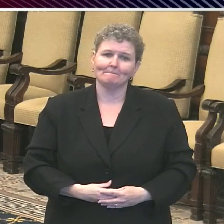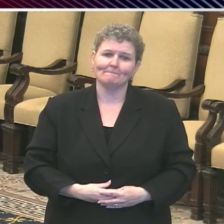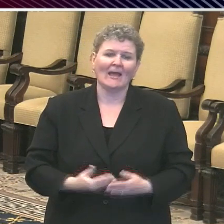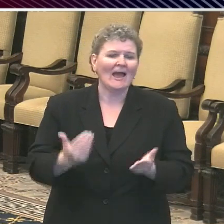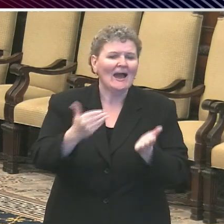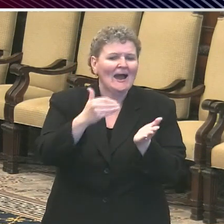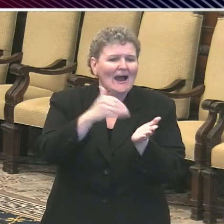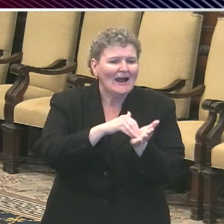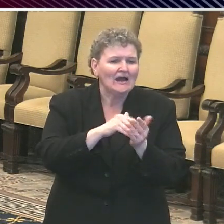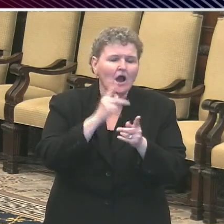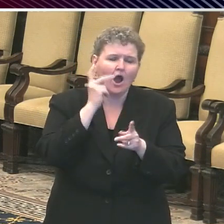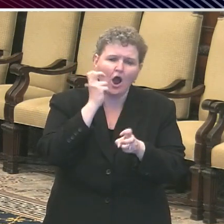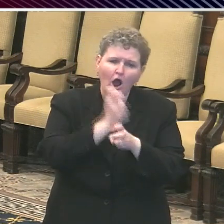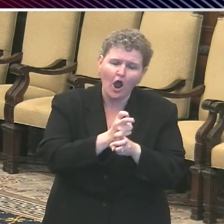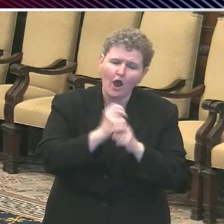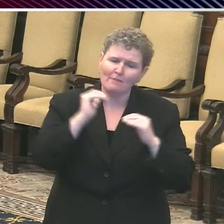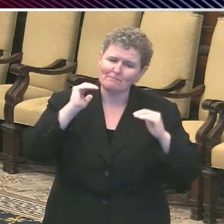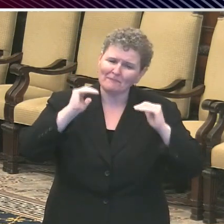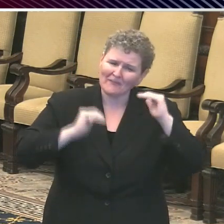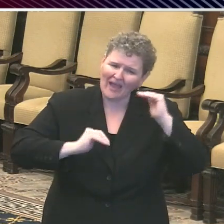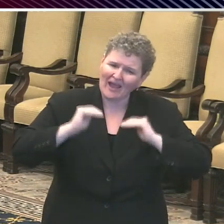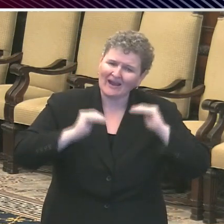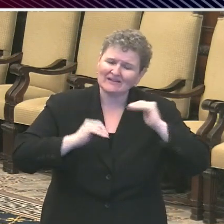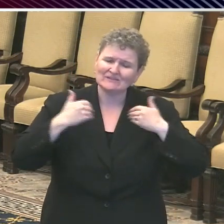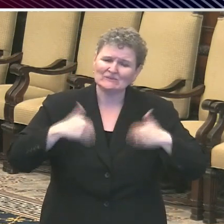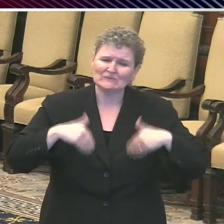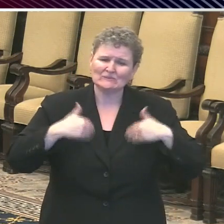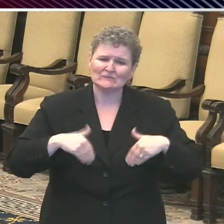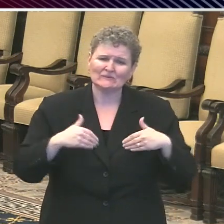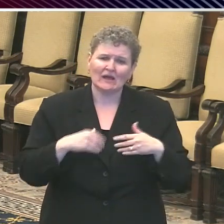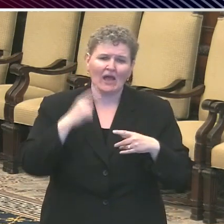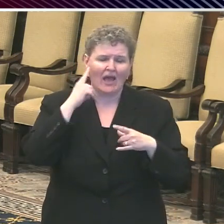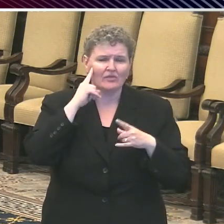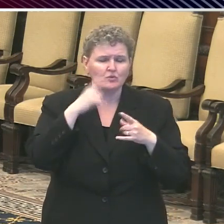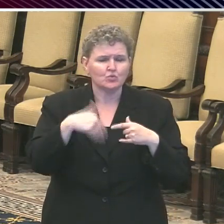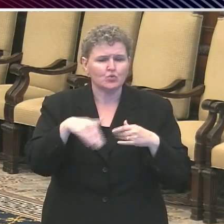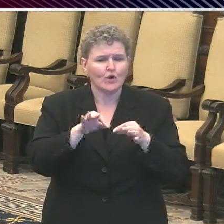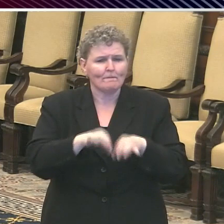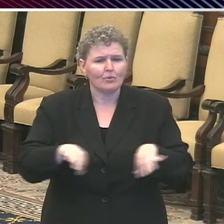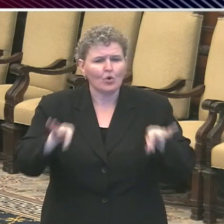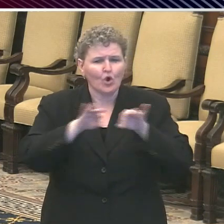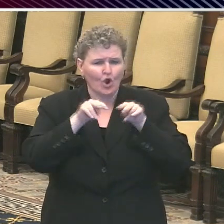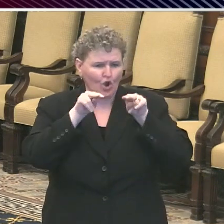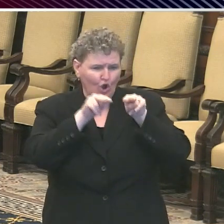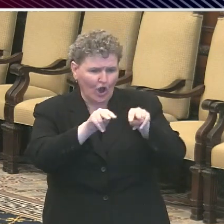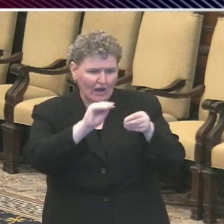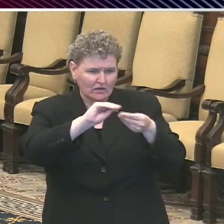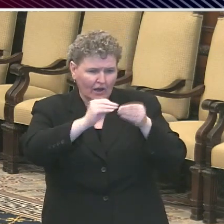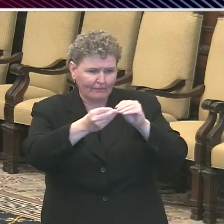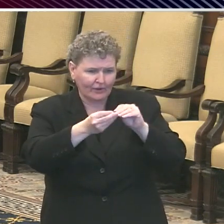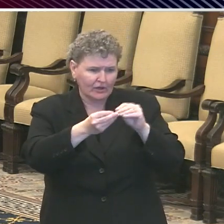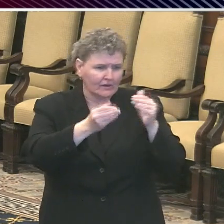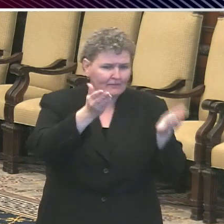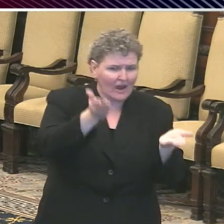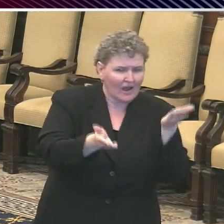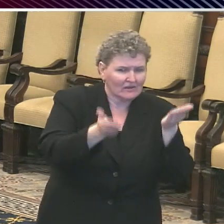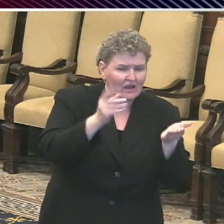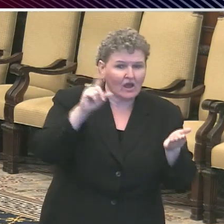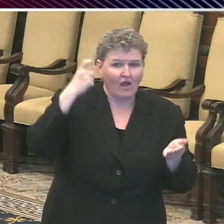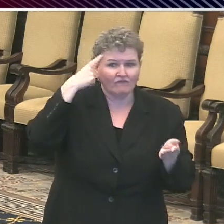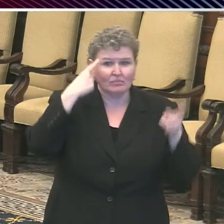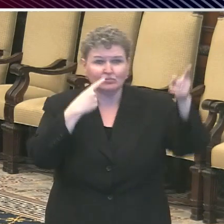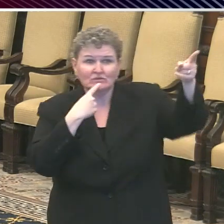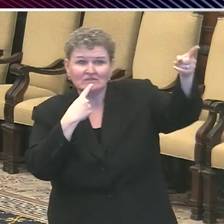certain amount of uncertainty to it, but I think it is appropriate for us to look at that balance. So once the governor said we can do